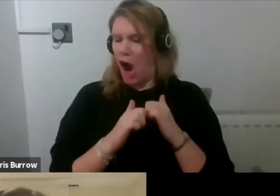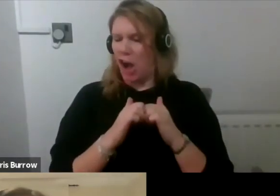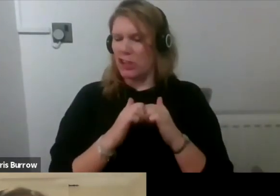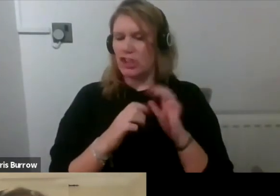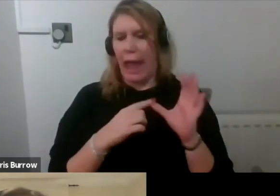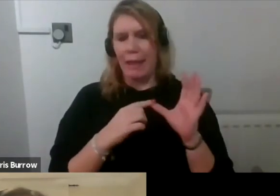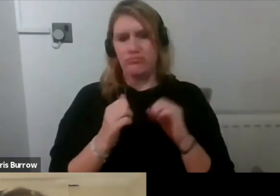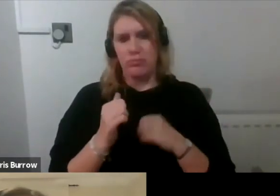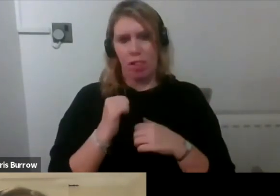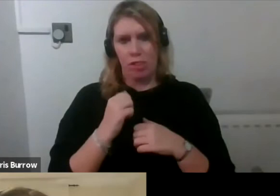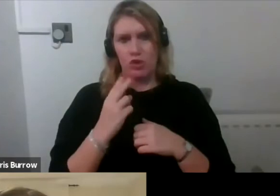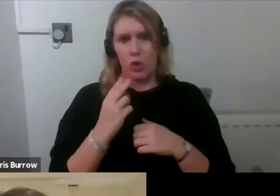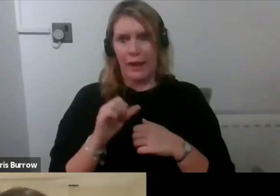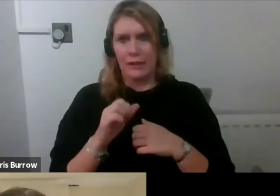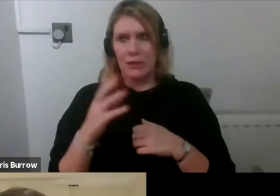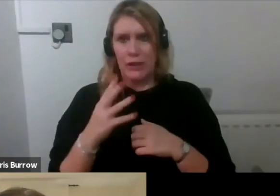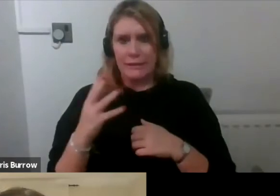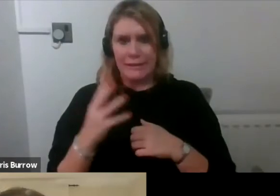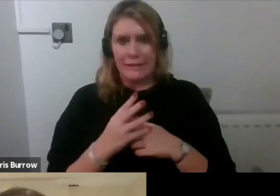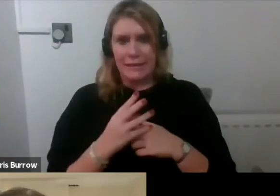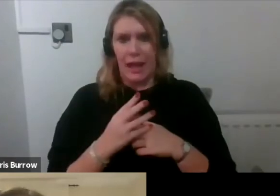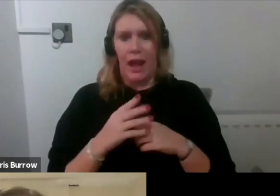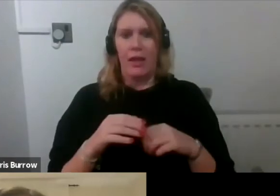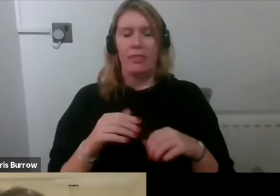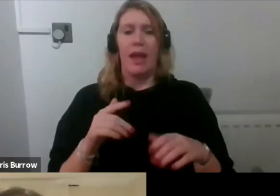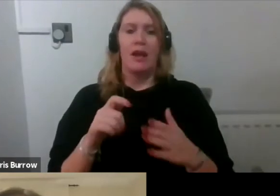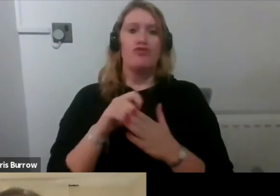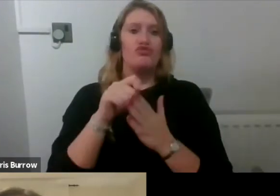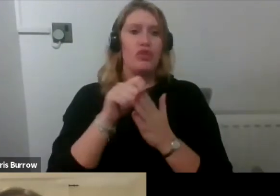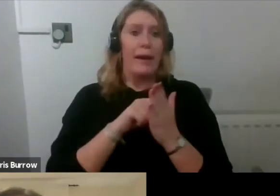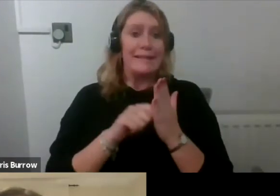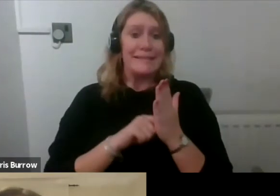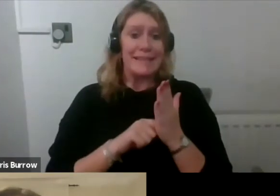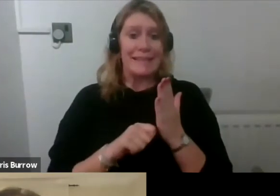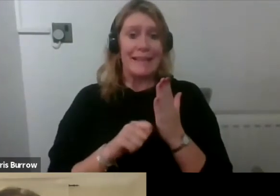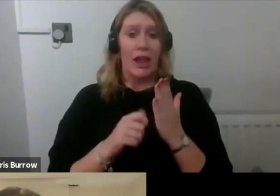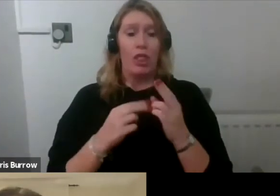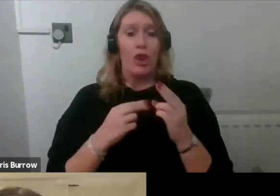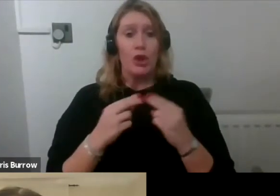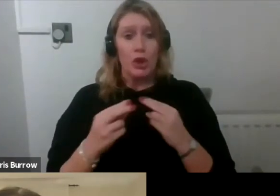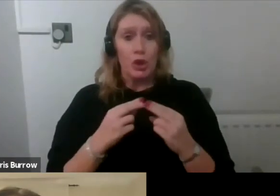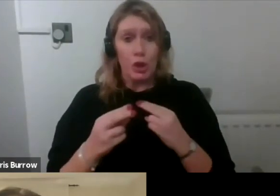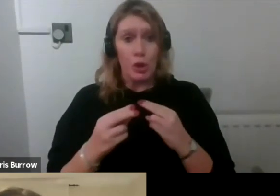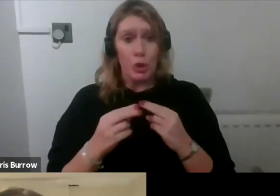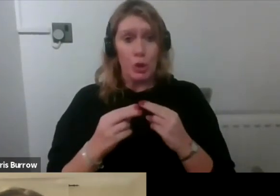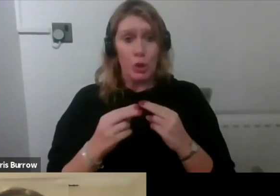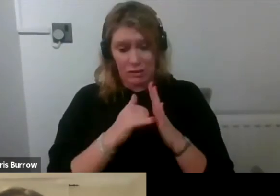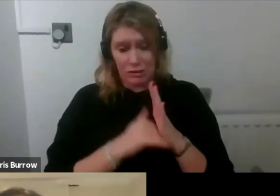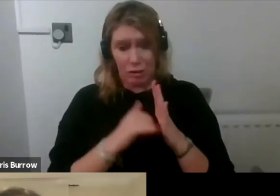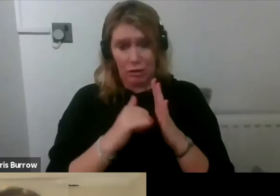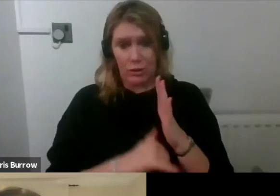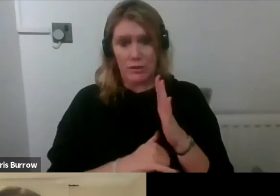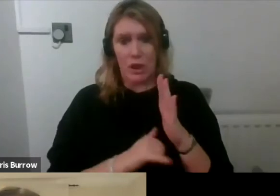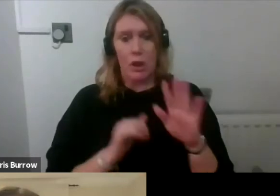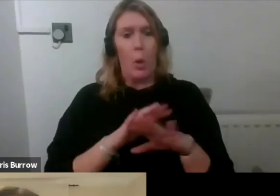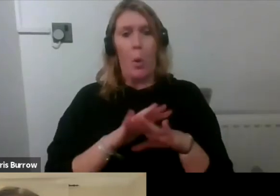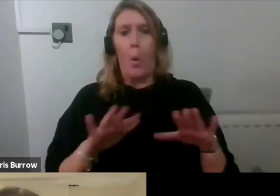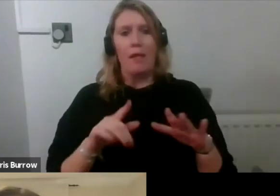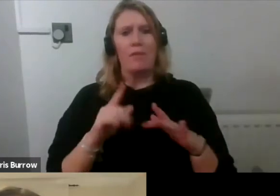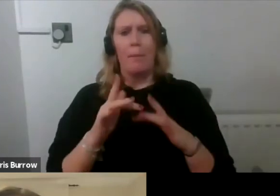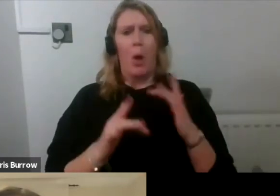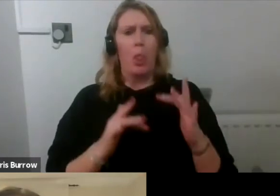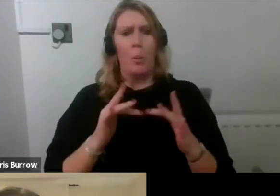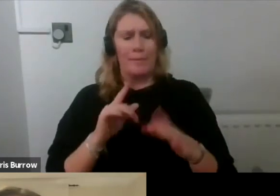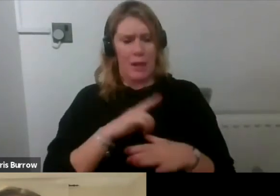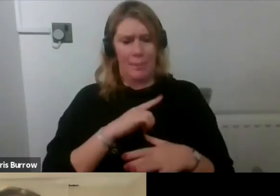thing slowly came together. Writing the articles took ages, and not all the articles are on the website because I didn't like some of them, and some things got cut out as